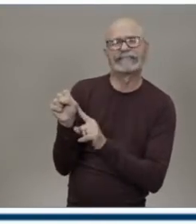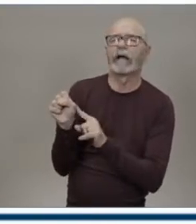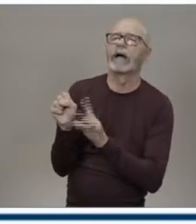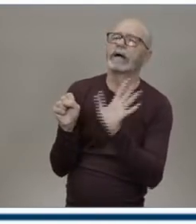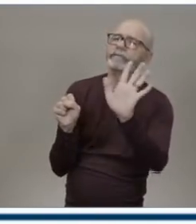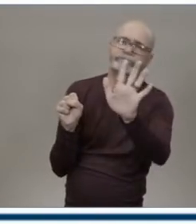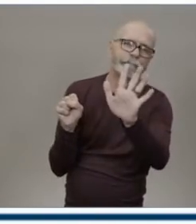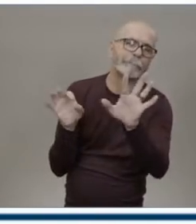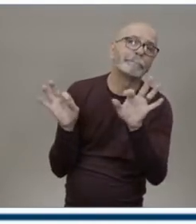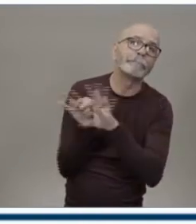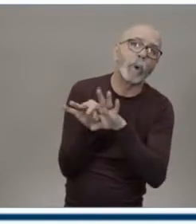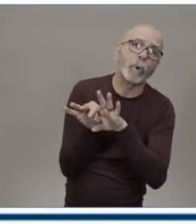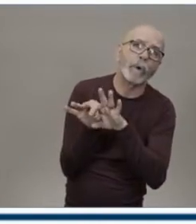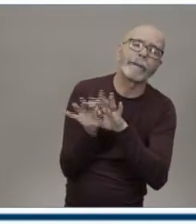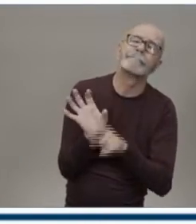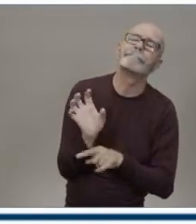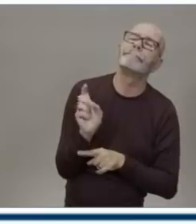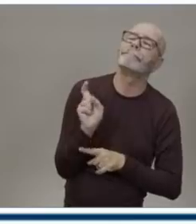by testing.